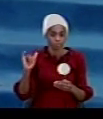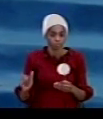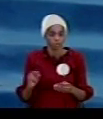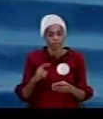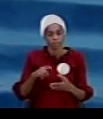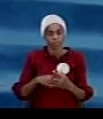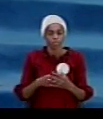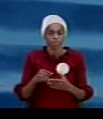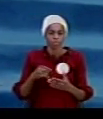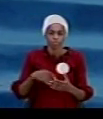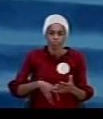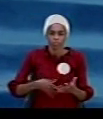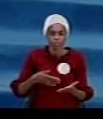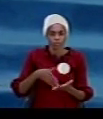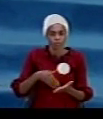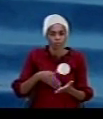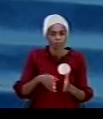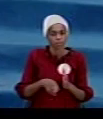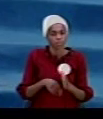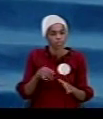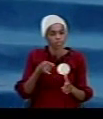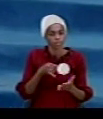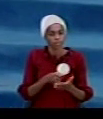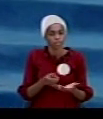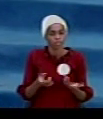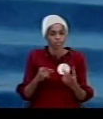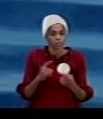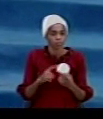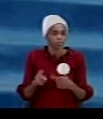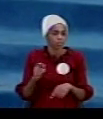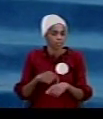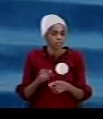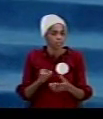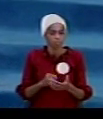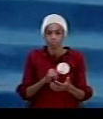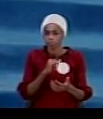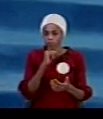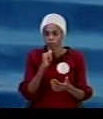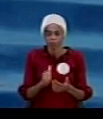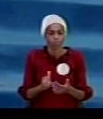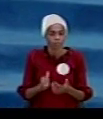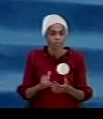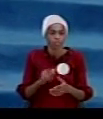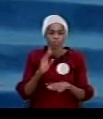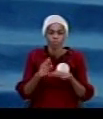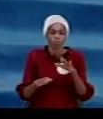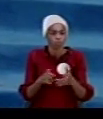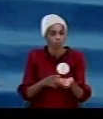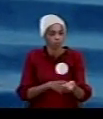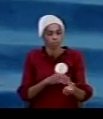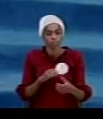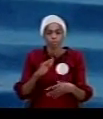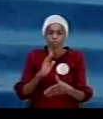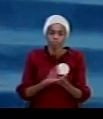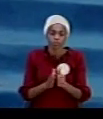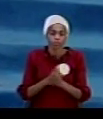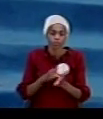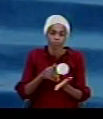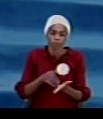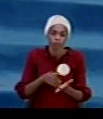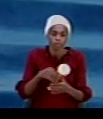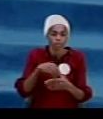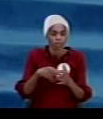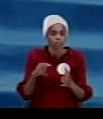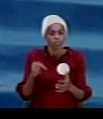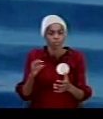a time that I was unable to walk a long distance before feeling weak. In November, I was asked to visit